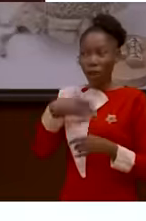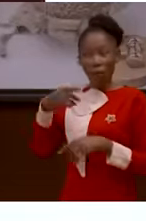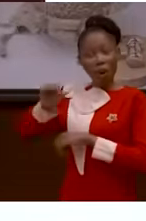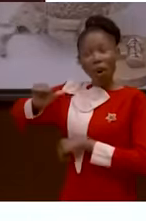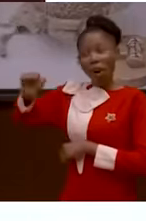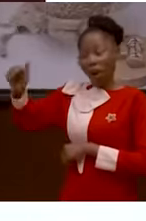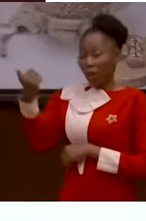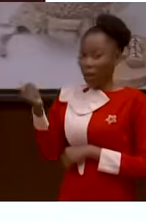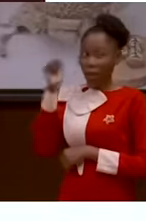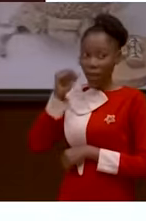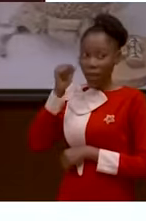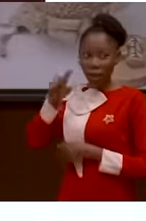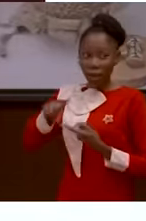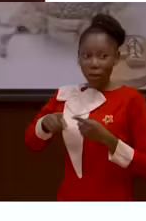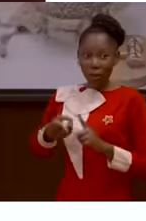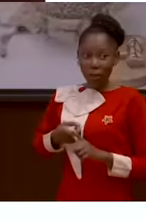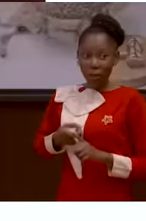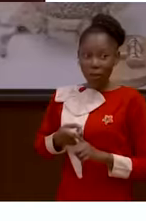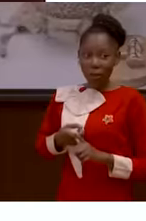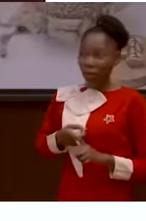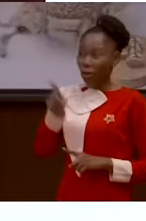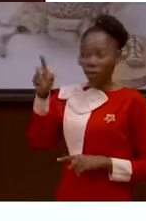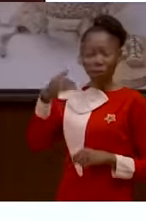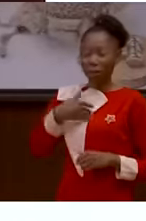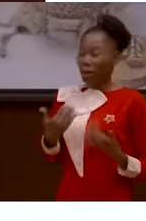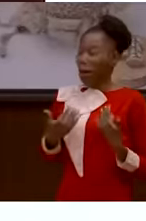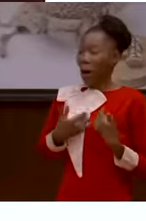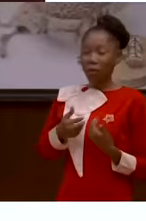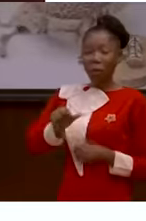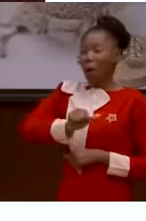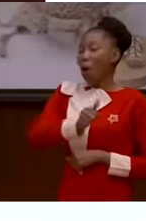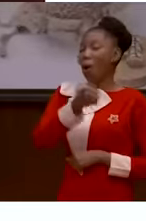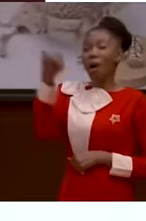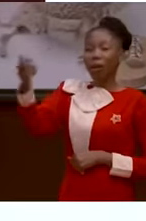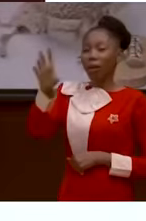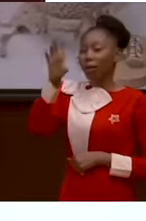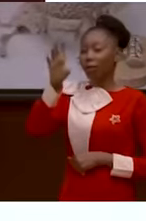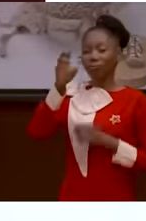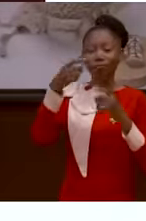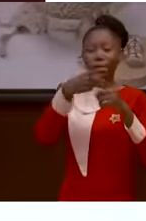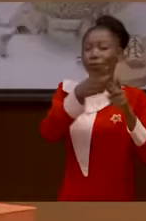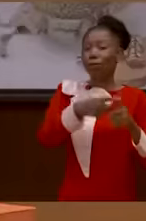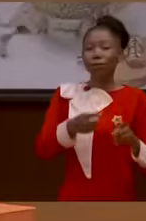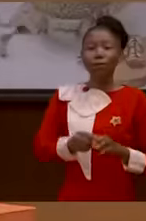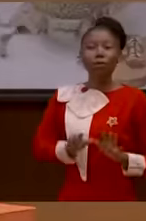girlfriends, you can end up having several children, just the way you've just landed with